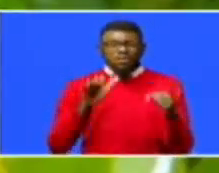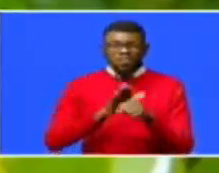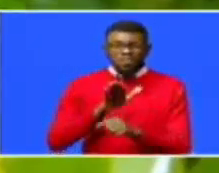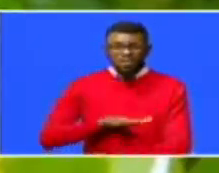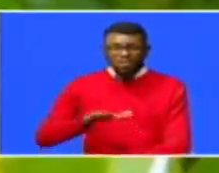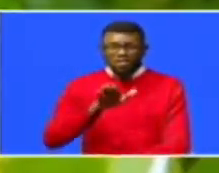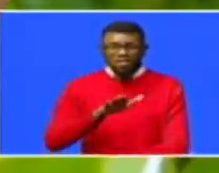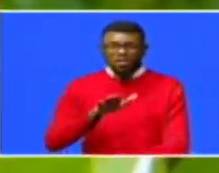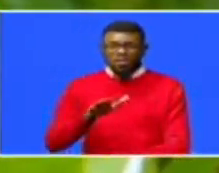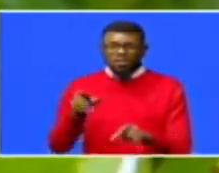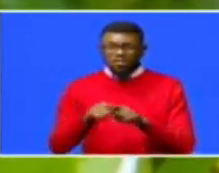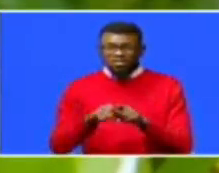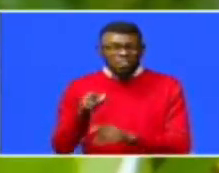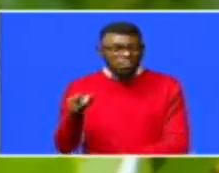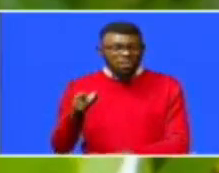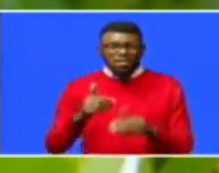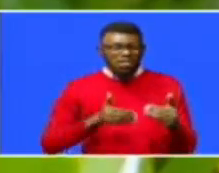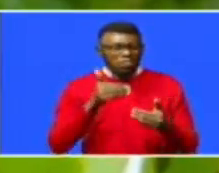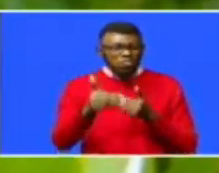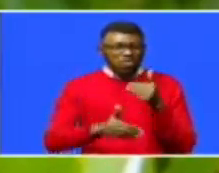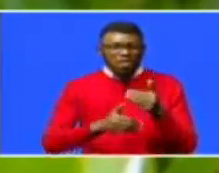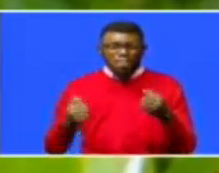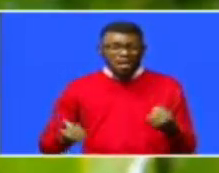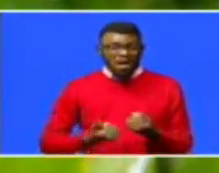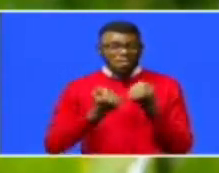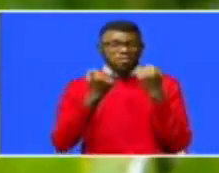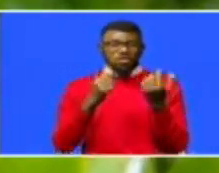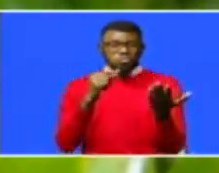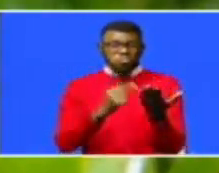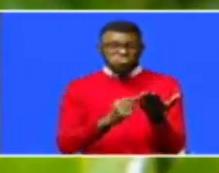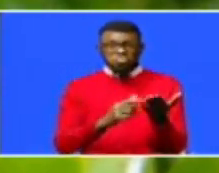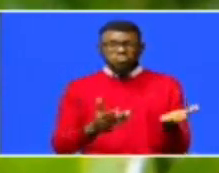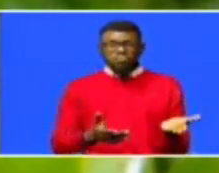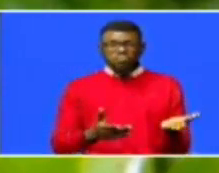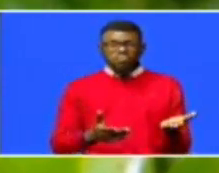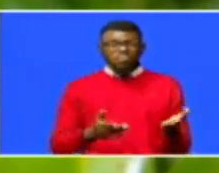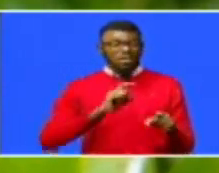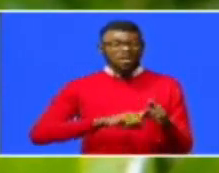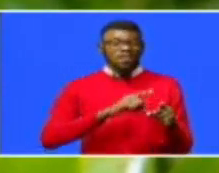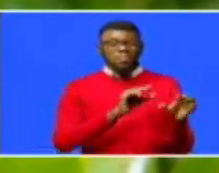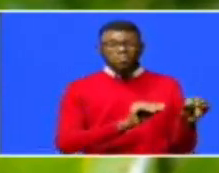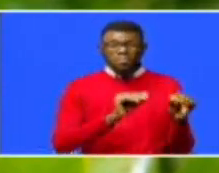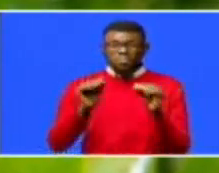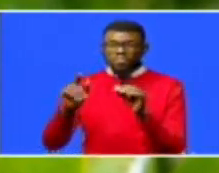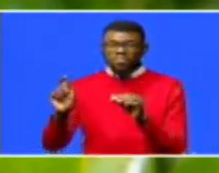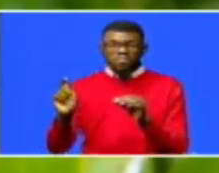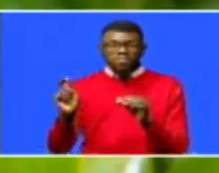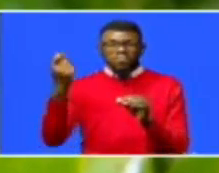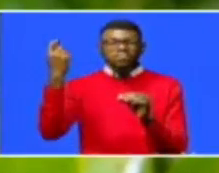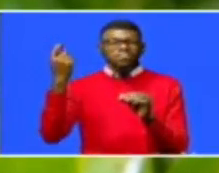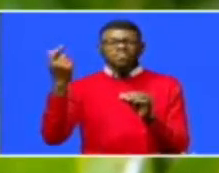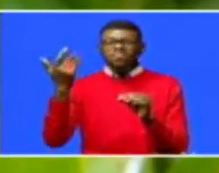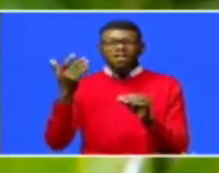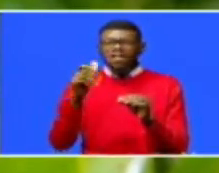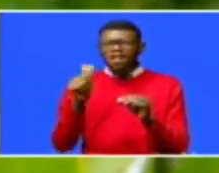The recruitment would, for instance, as you alluded, take place in Uganda. A person would be moved through Kenya, ultimately end up in one of the Middle Eastern